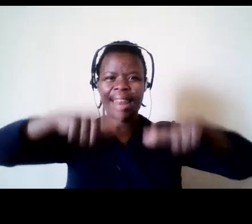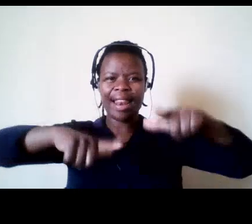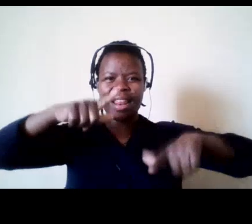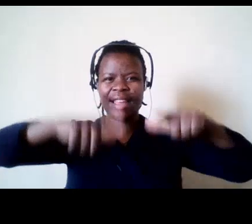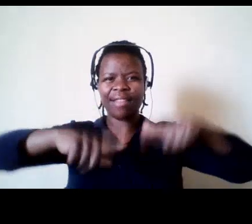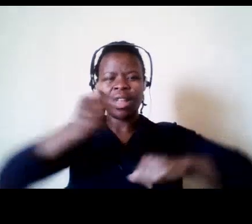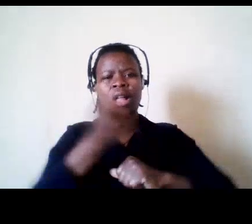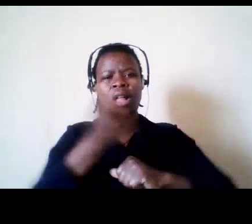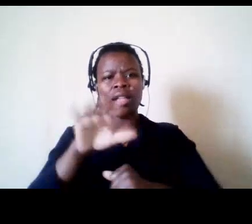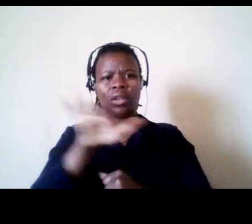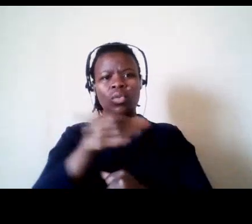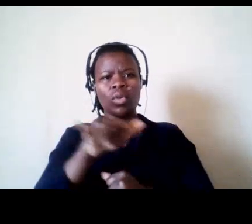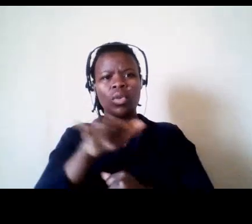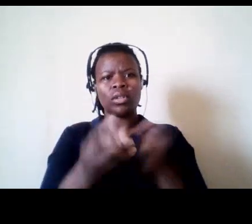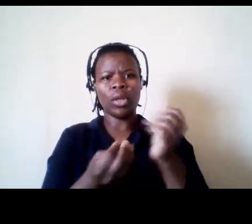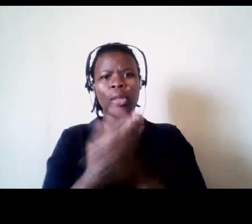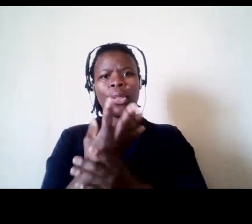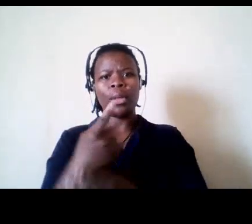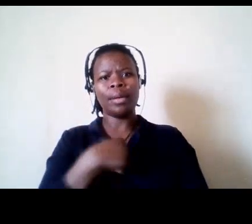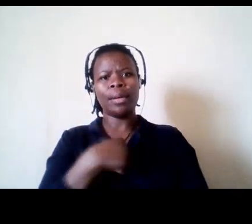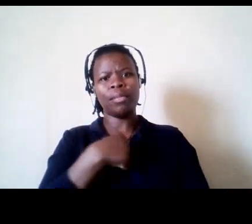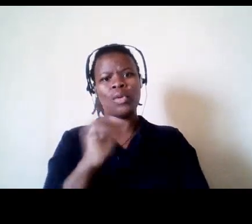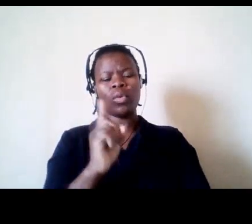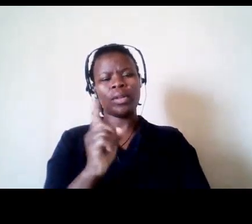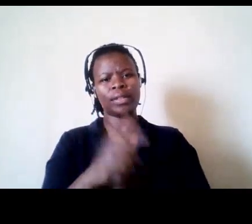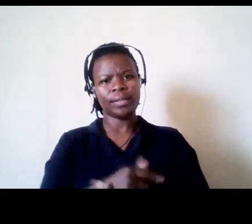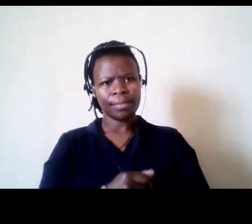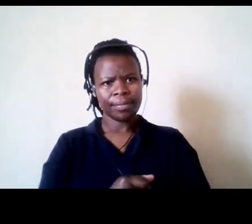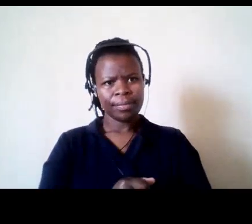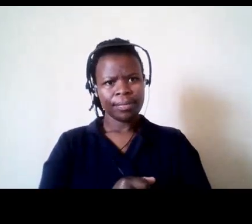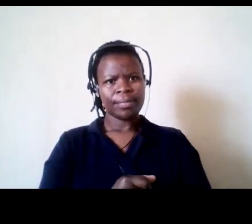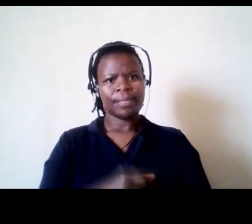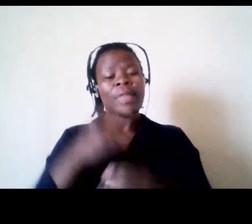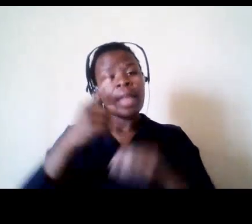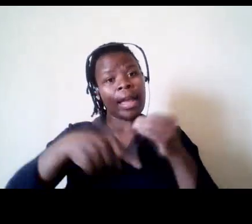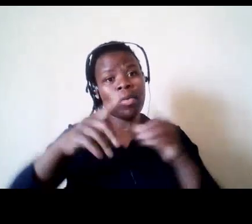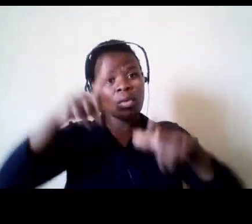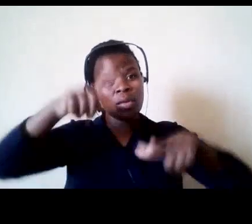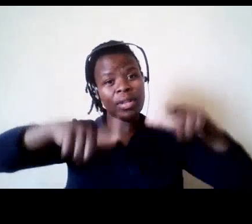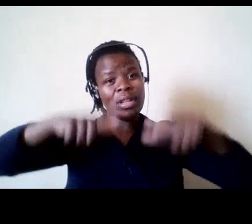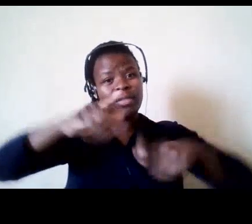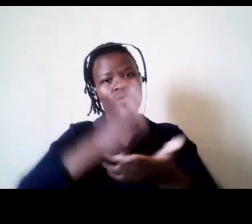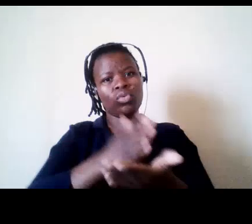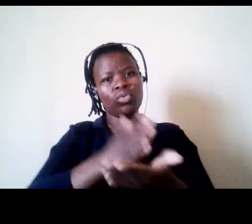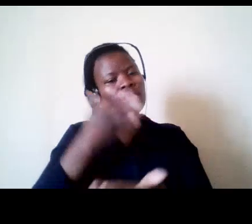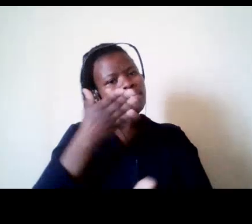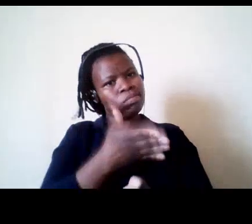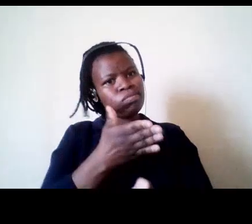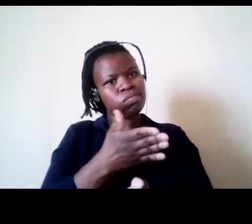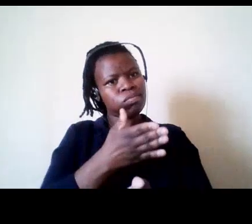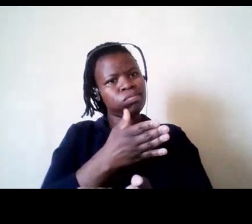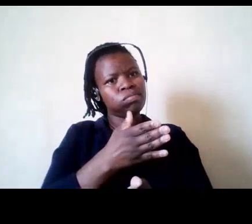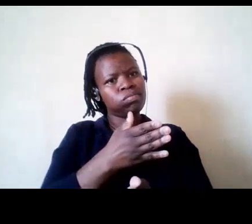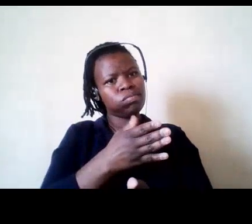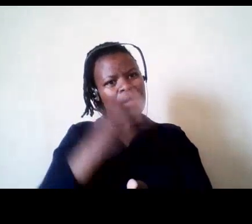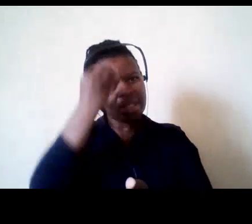was that before I knew about the levels, I think that is what I was doing as well in terms